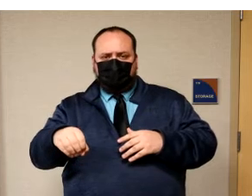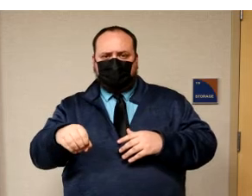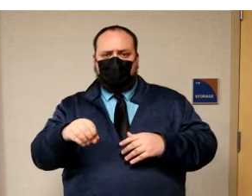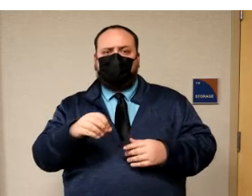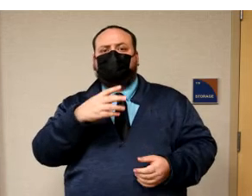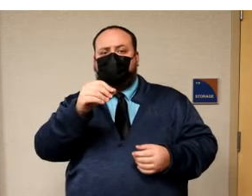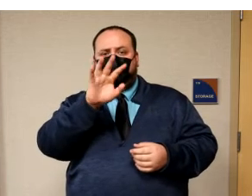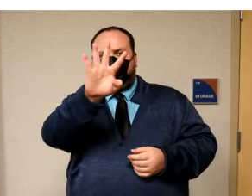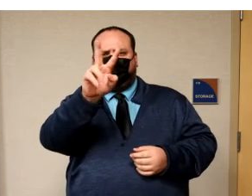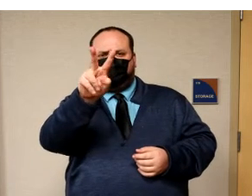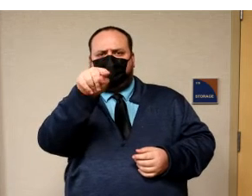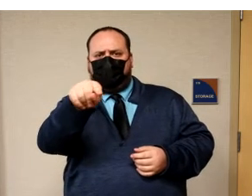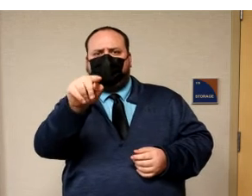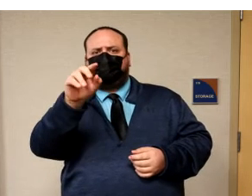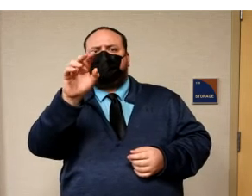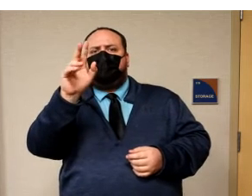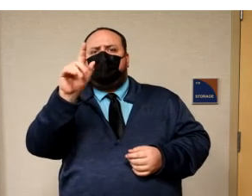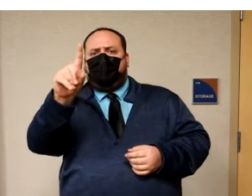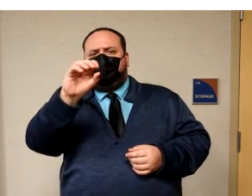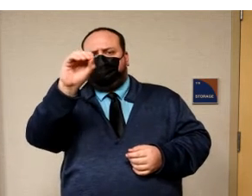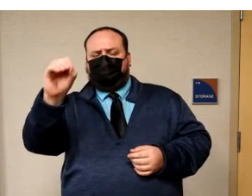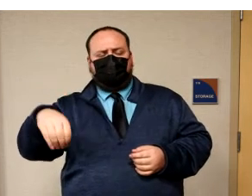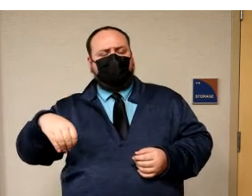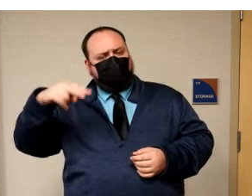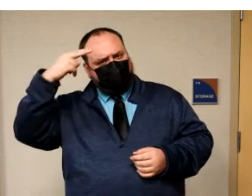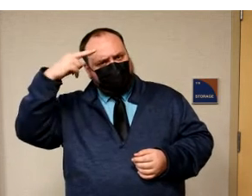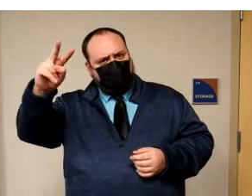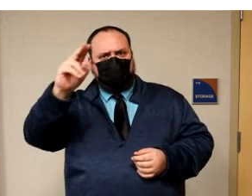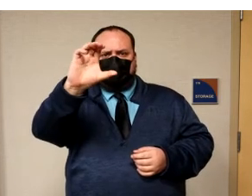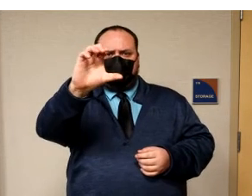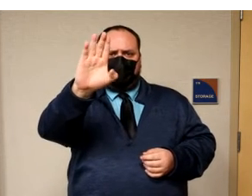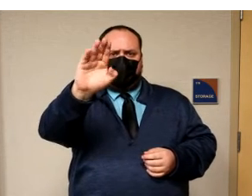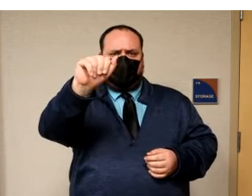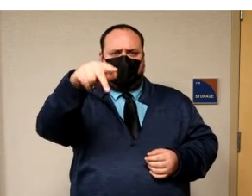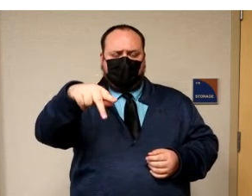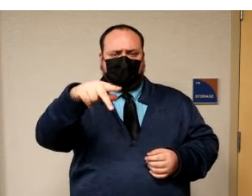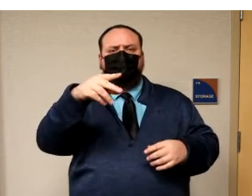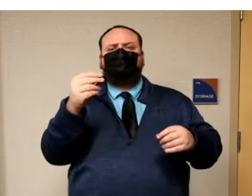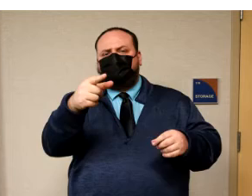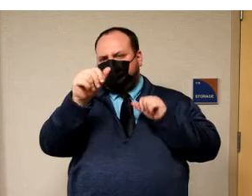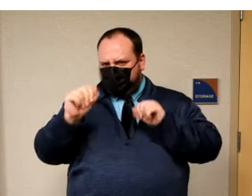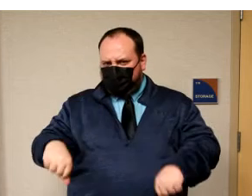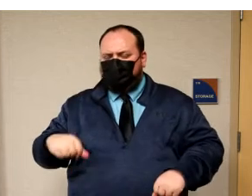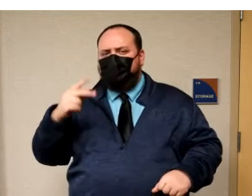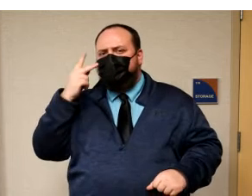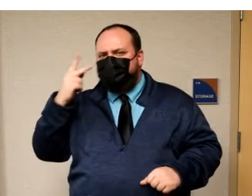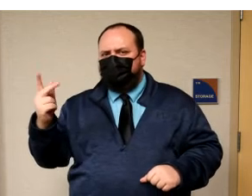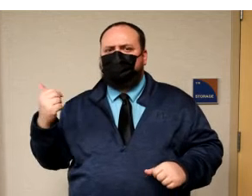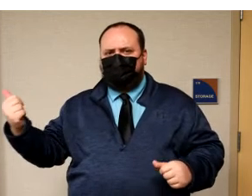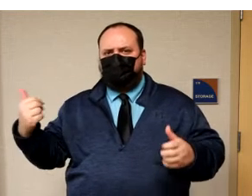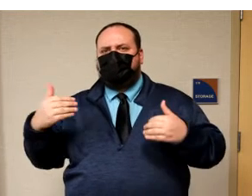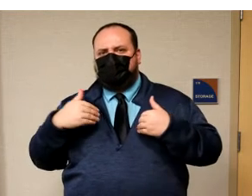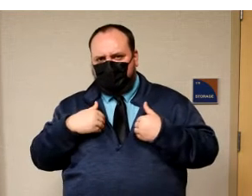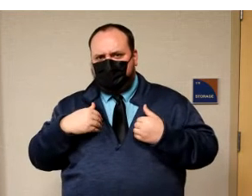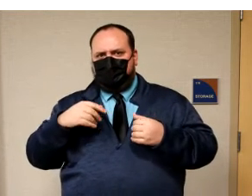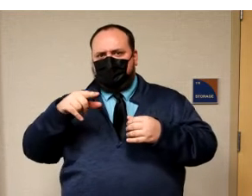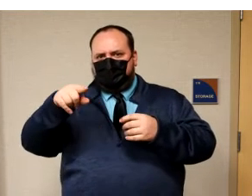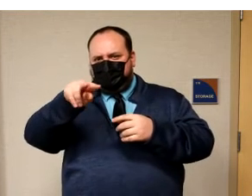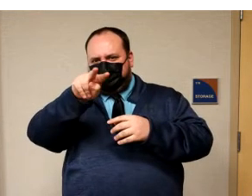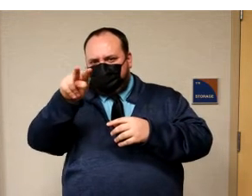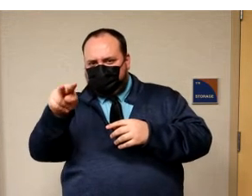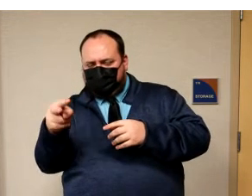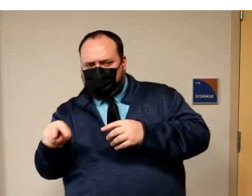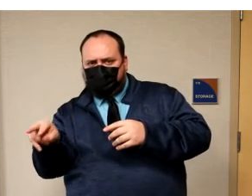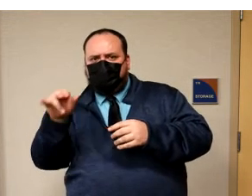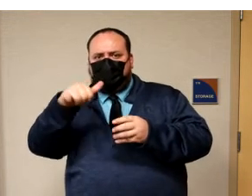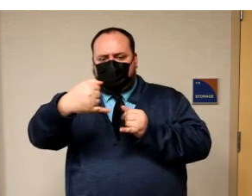41.07% Hispanic CVAP. And you can see these following along that kind of